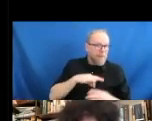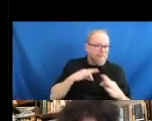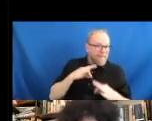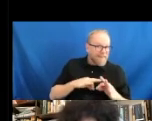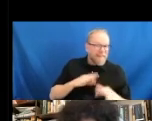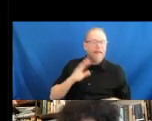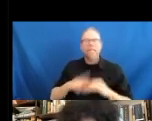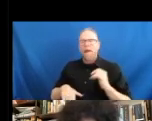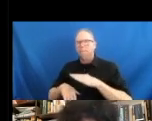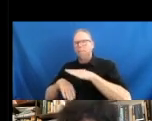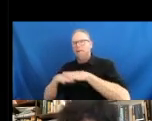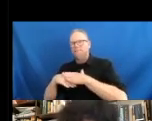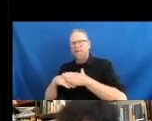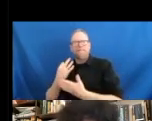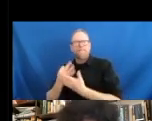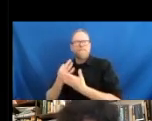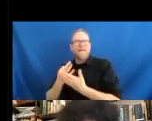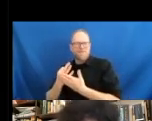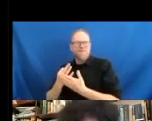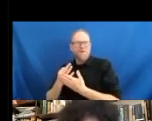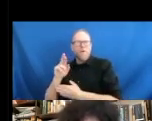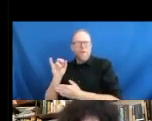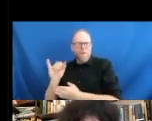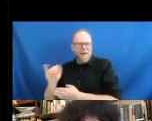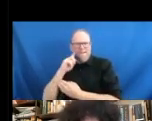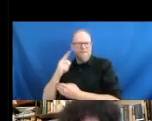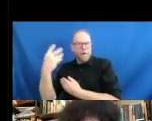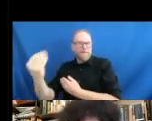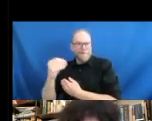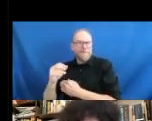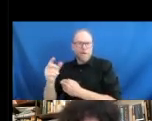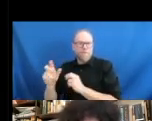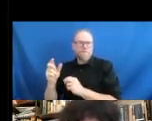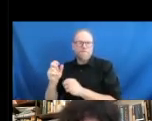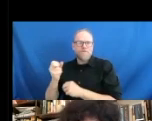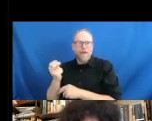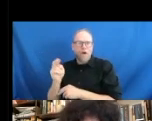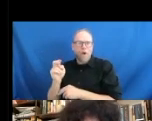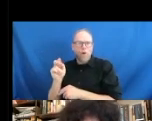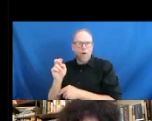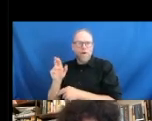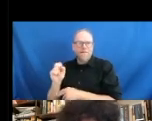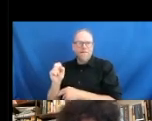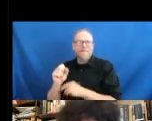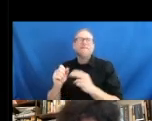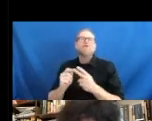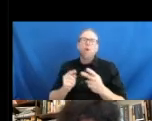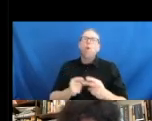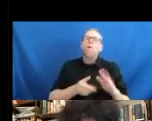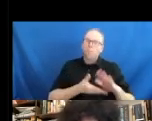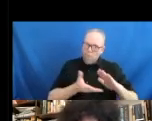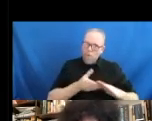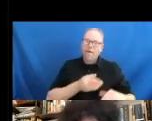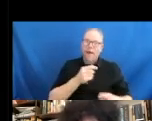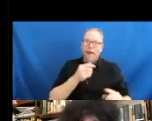maximizing financial returns for external shareholders. Cooperatives are operated at cost to members, which